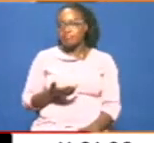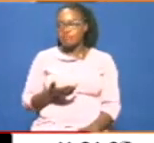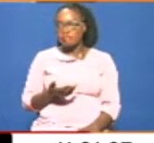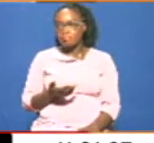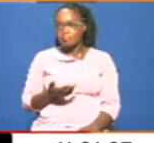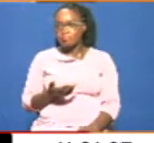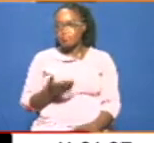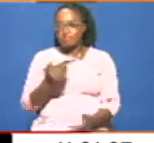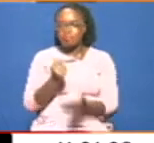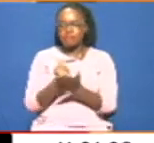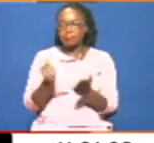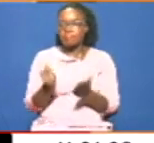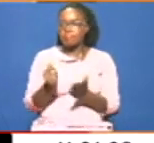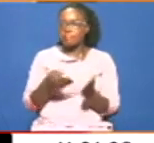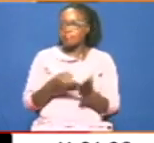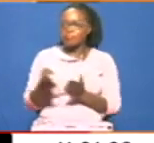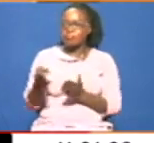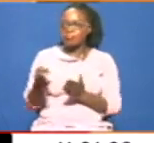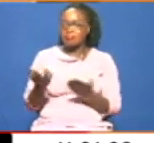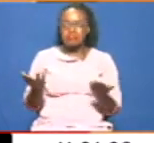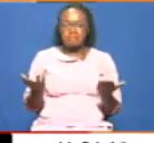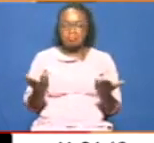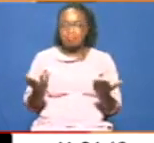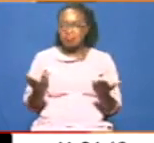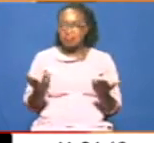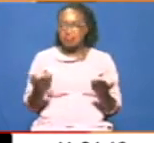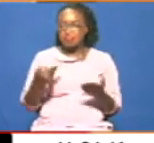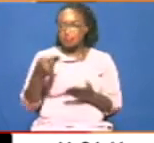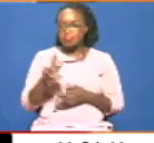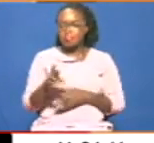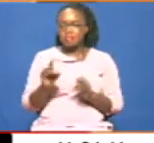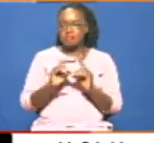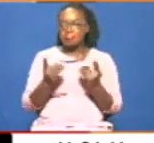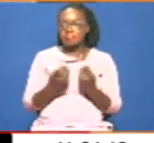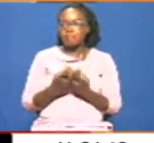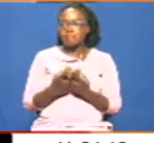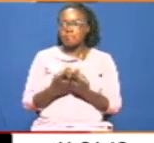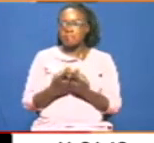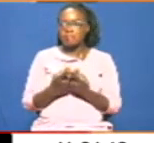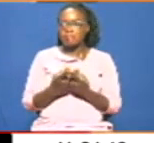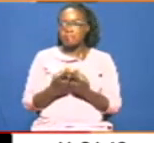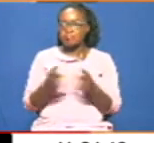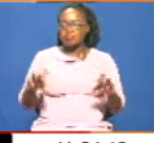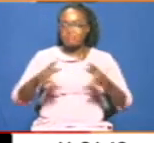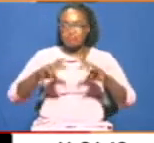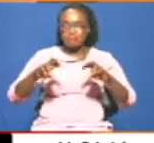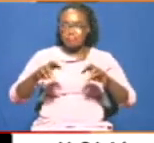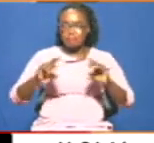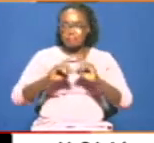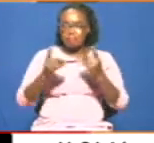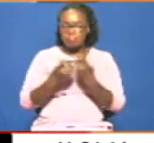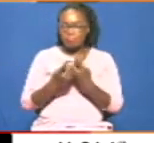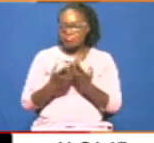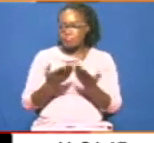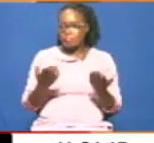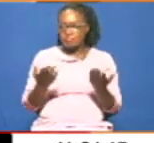side, finance, human resource departments, market research, every department is